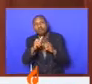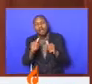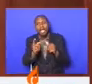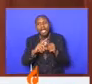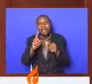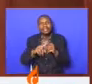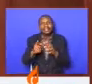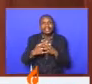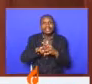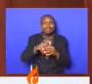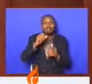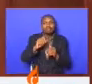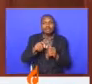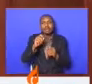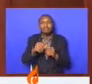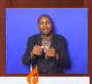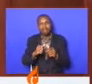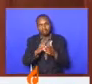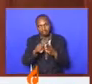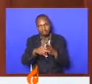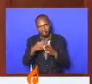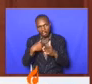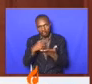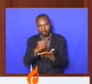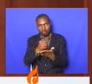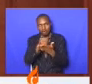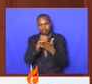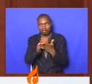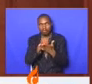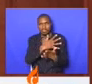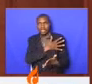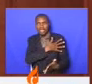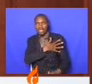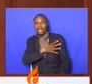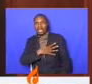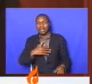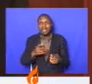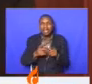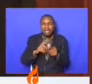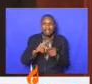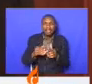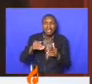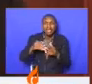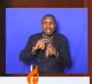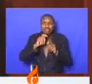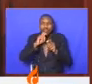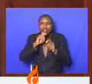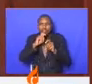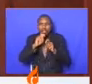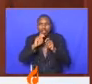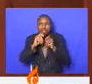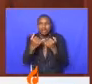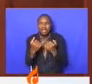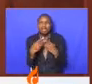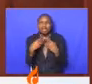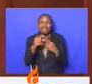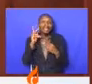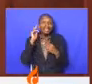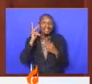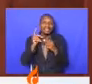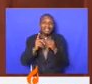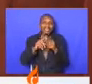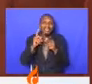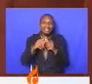a pyrethrum production facility. And so I was talking to the governor, who said, Kisii is perfect